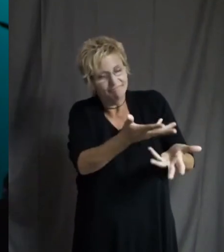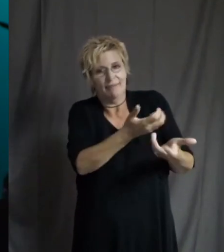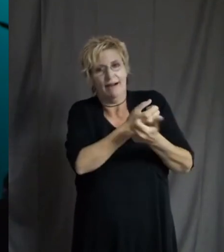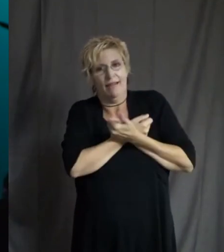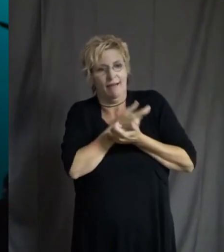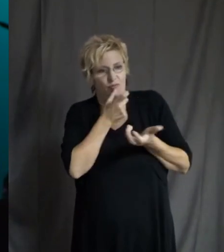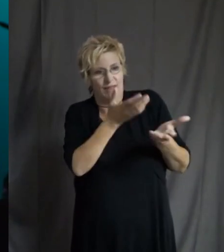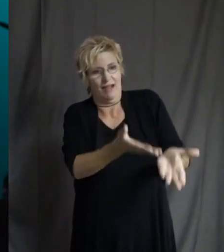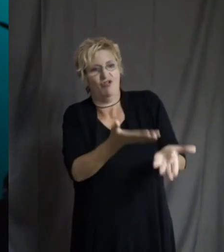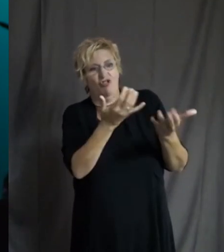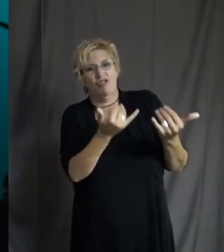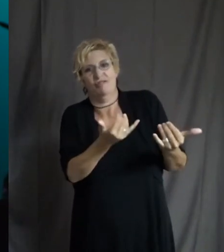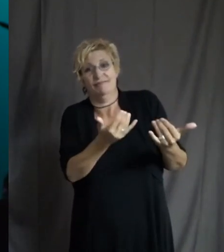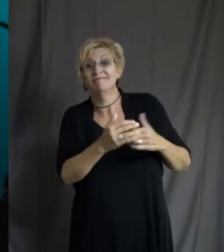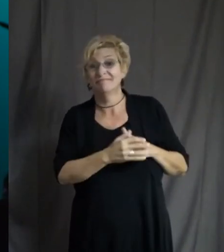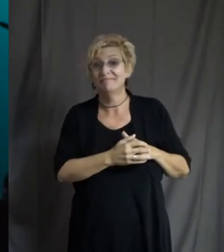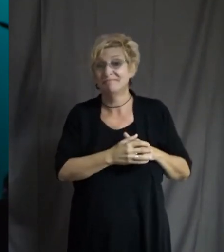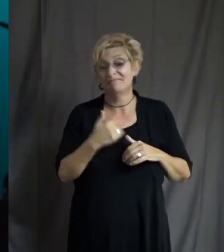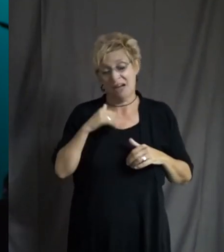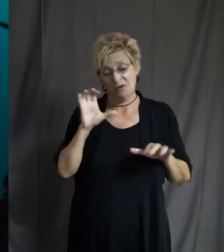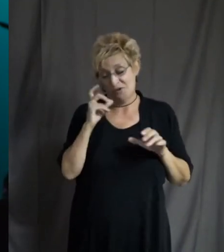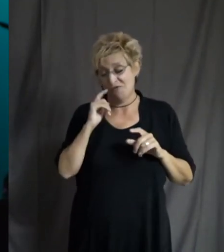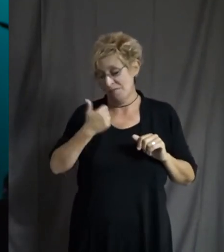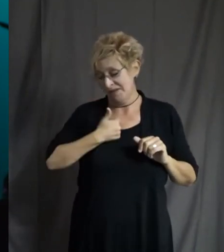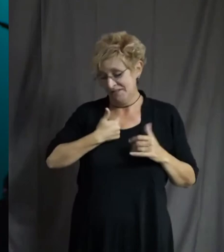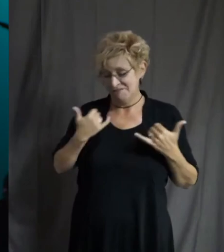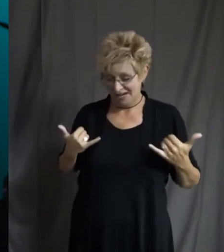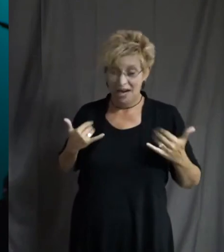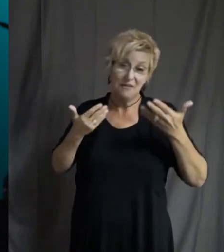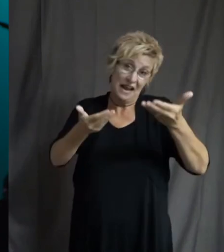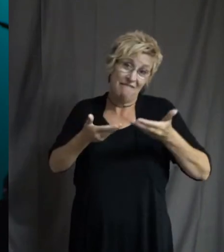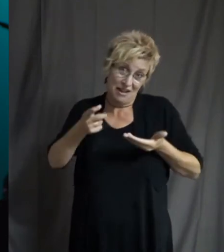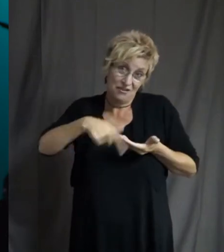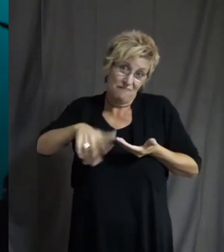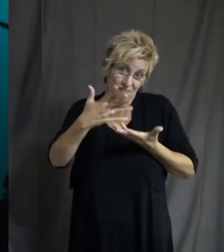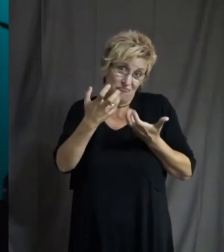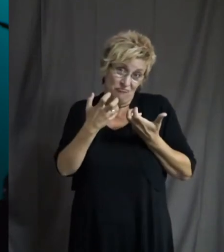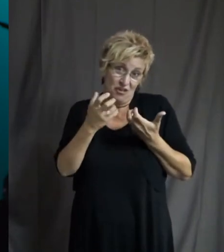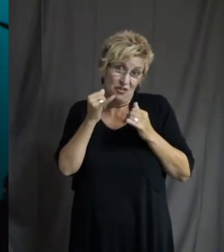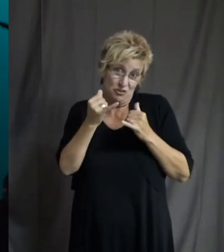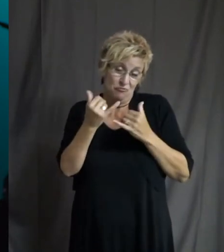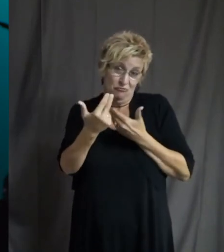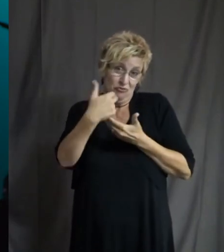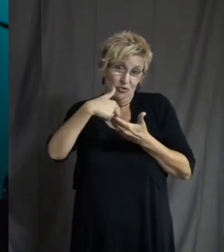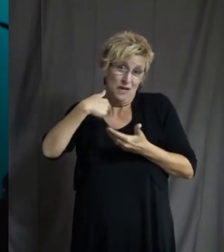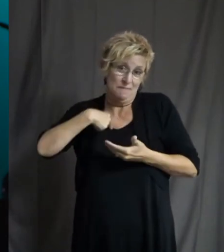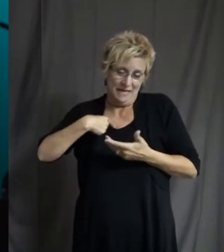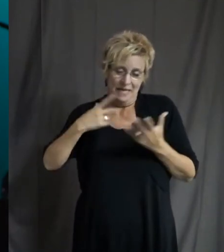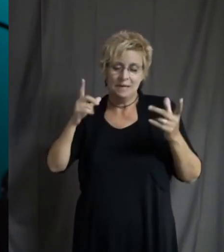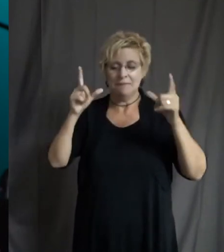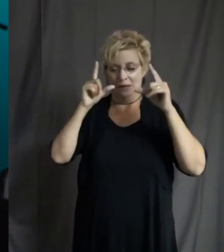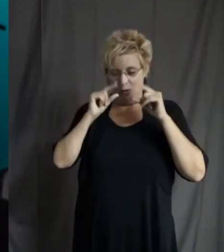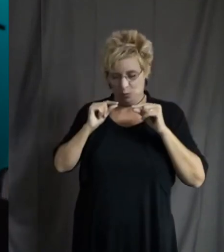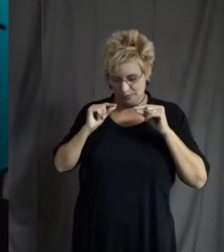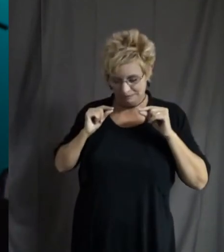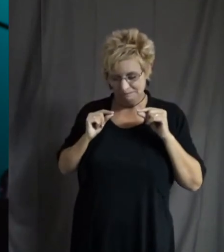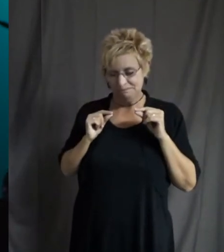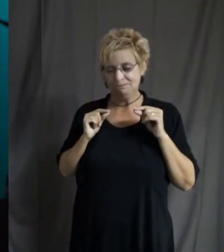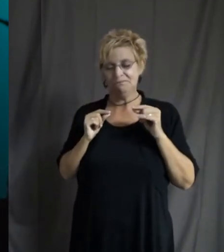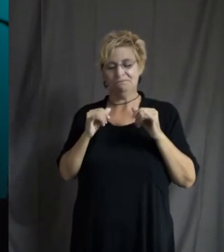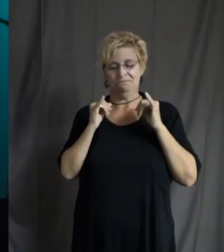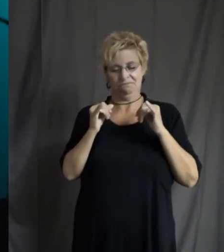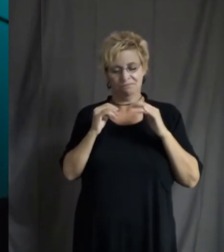are and loving who they are. And so I'm going to do this for myself right now, and I invite you, if you choose, to